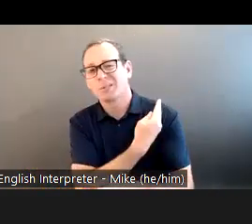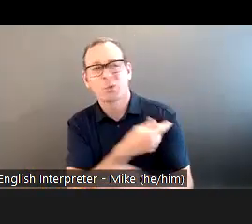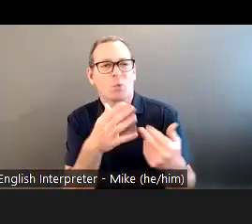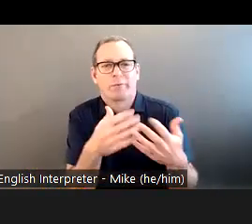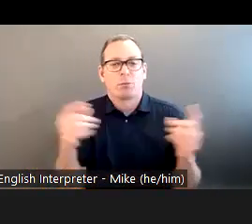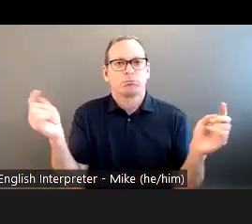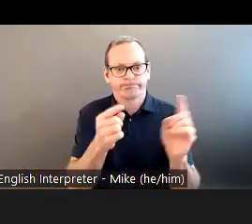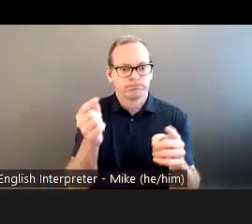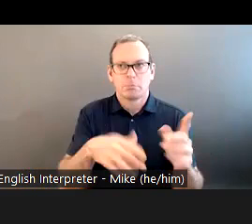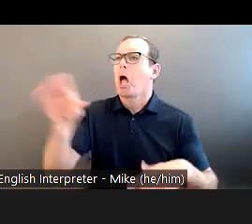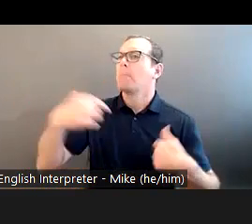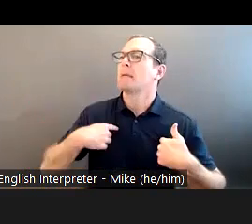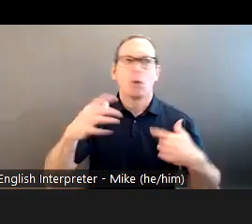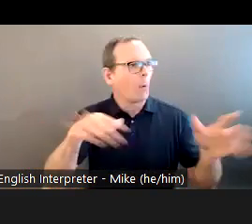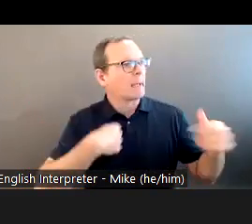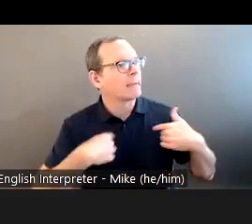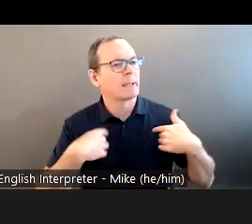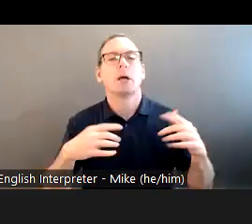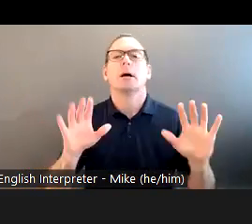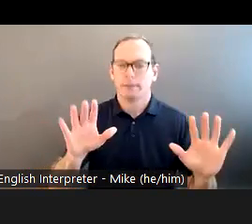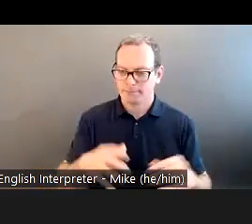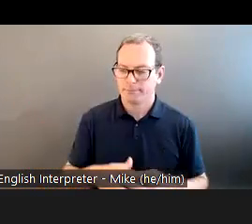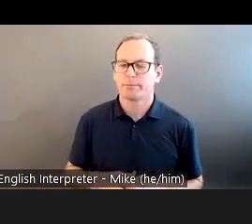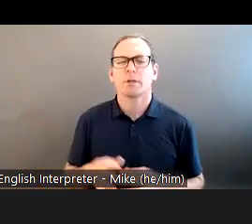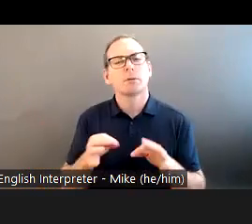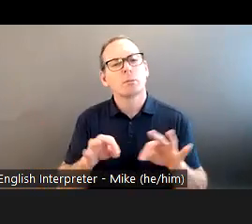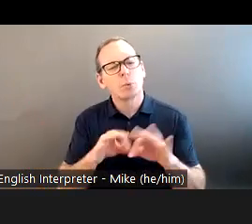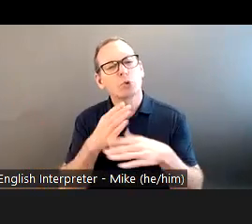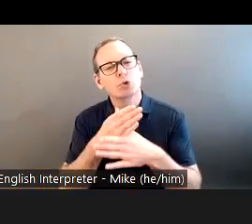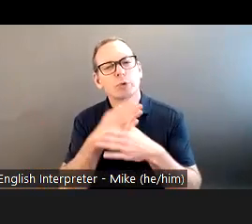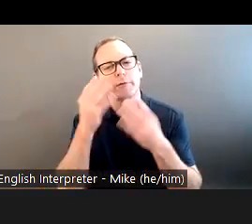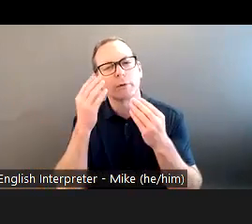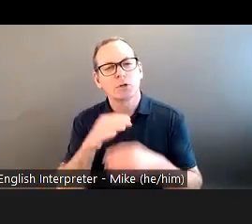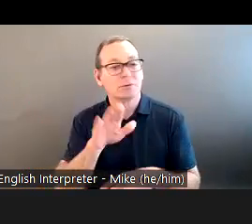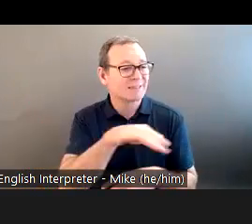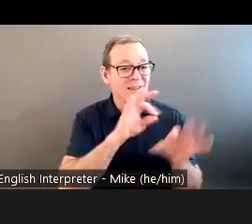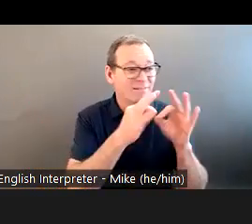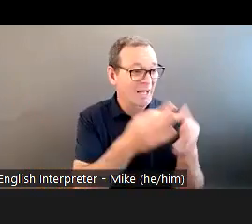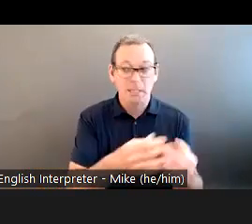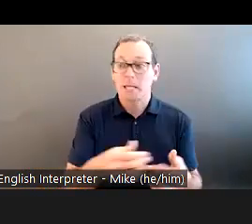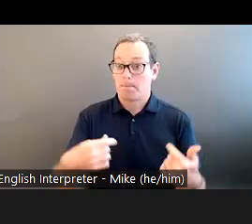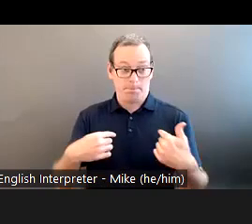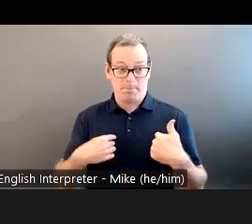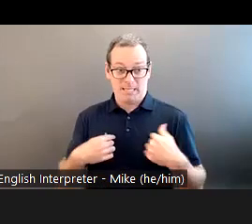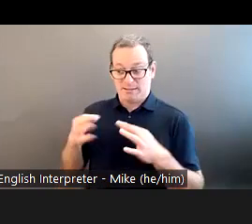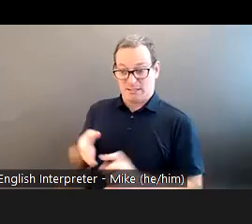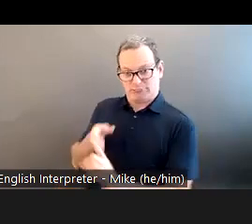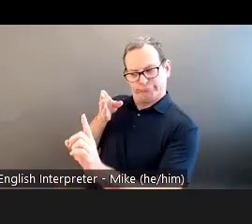lawyer, maybe telling your family which lawyer you use to make the document, where it's hidden, right? So they can find it.